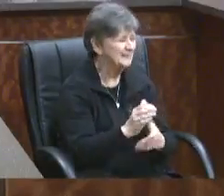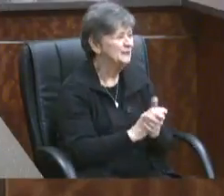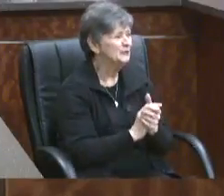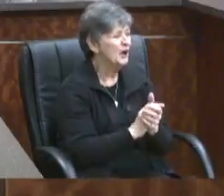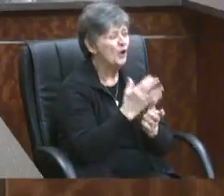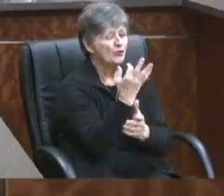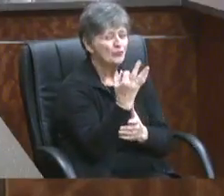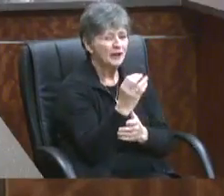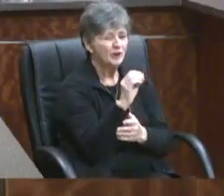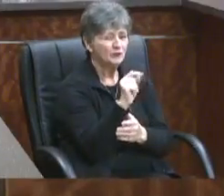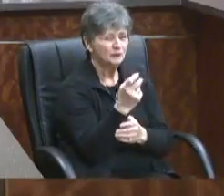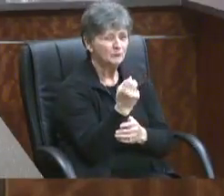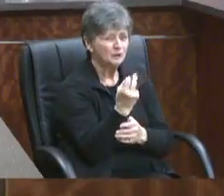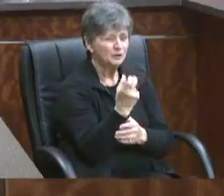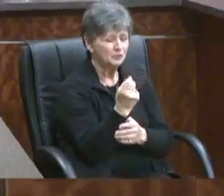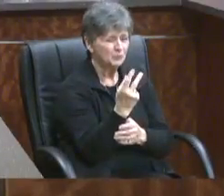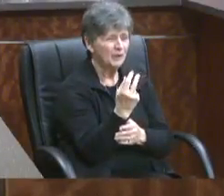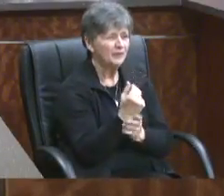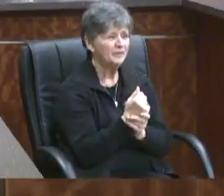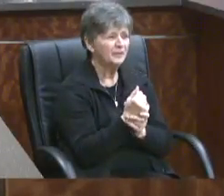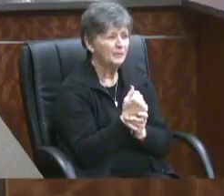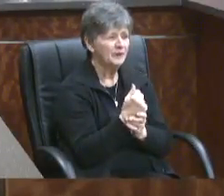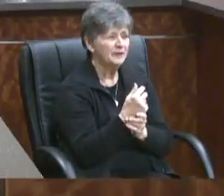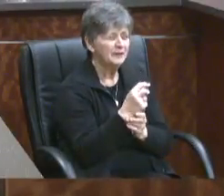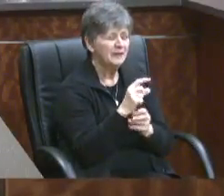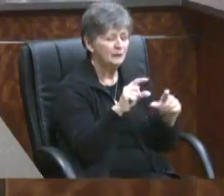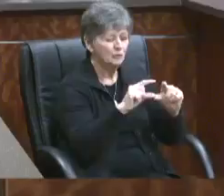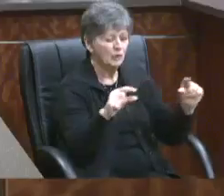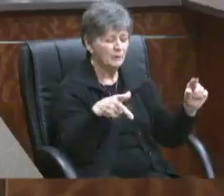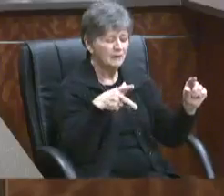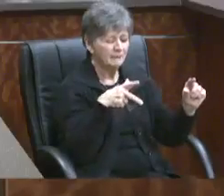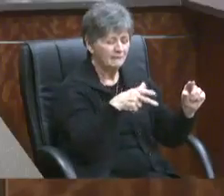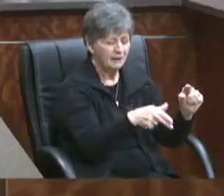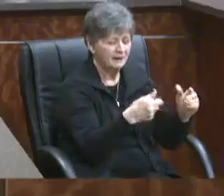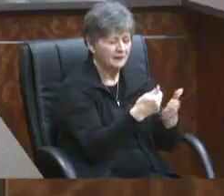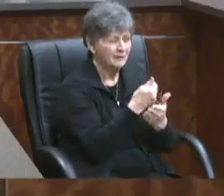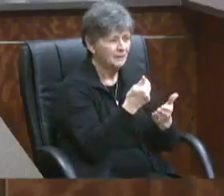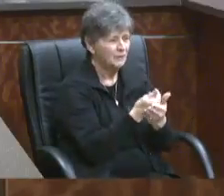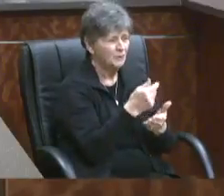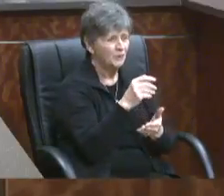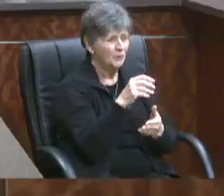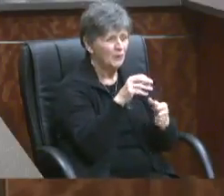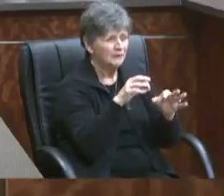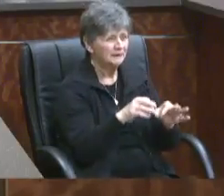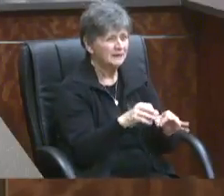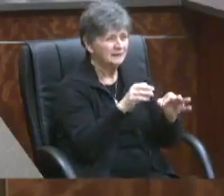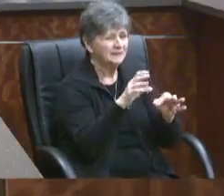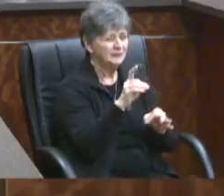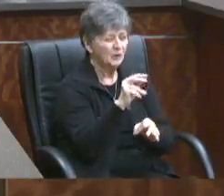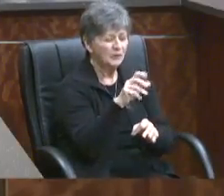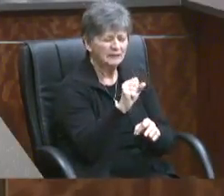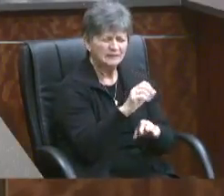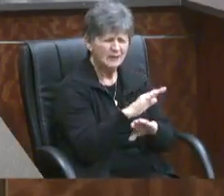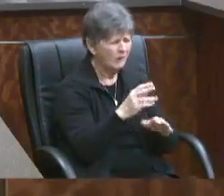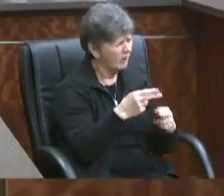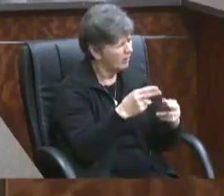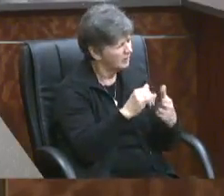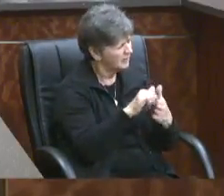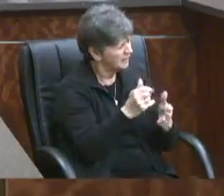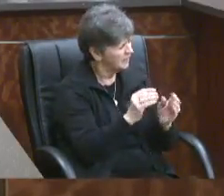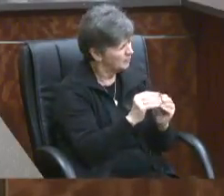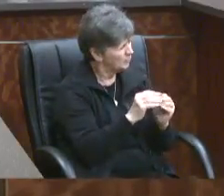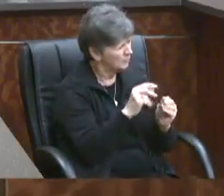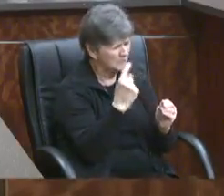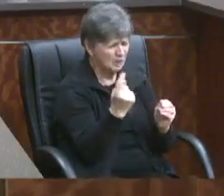Friday, October 12th, we had the ribbon cutting at the new Dunkin' Donuts. They don't call it Dunkin' Donuts anymore. They call it